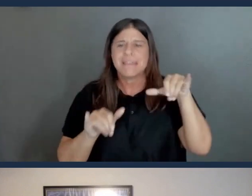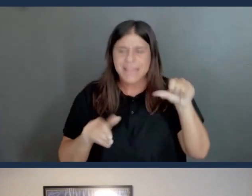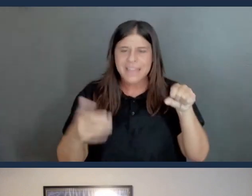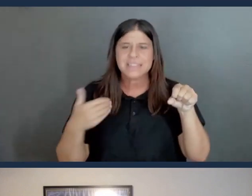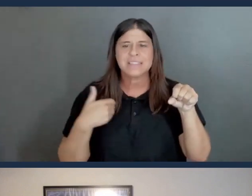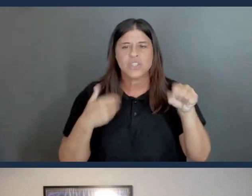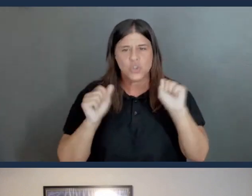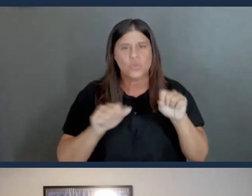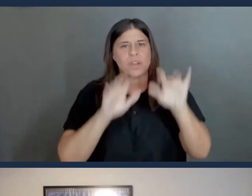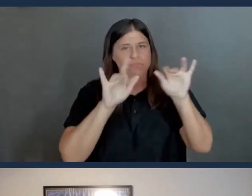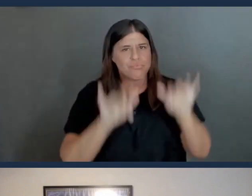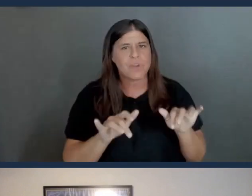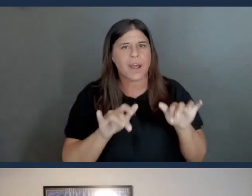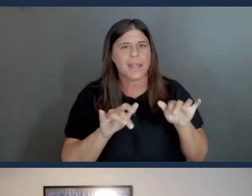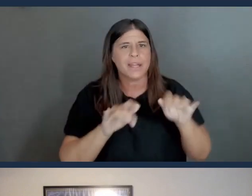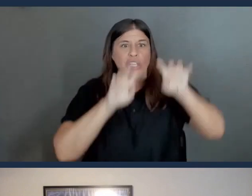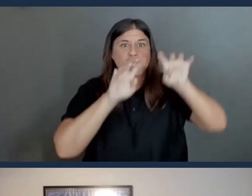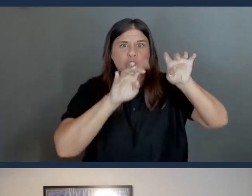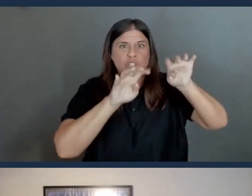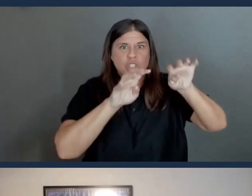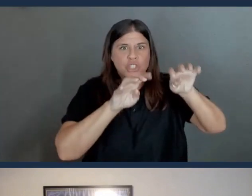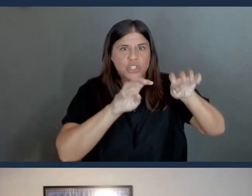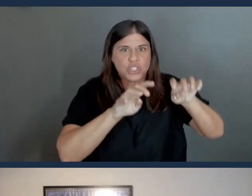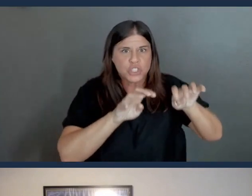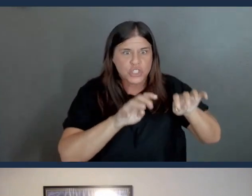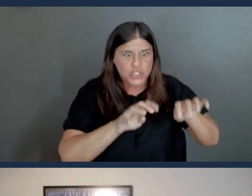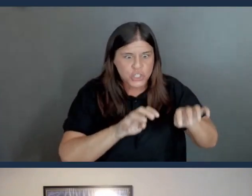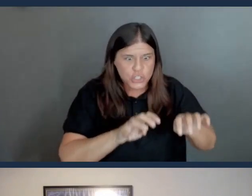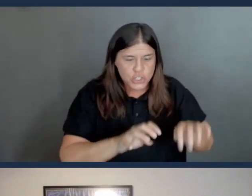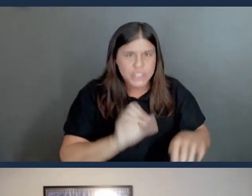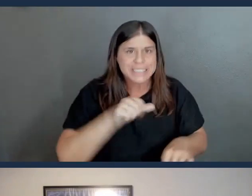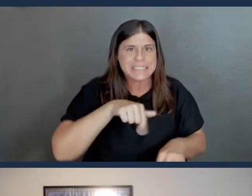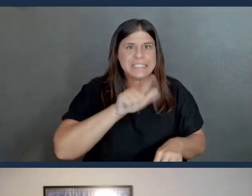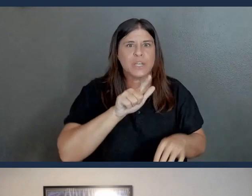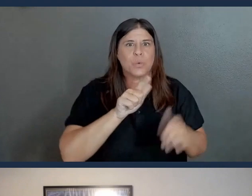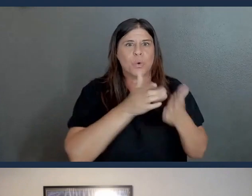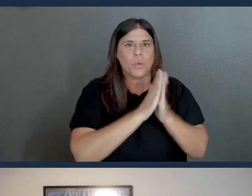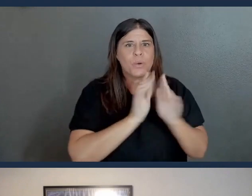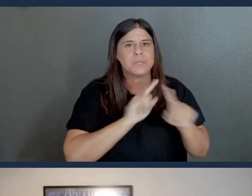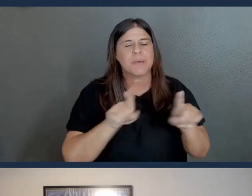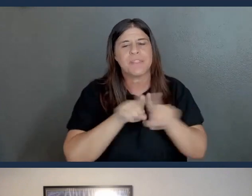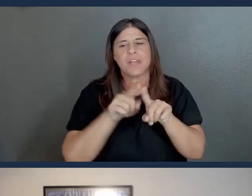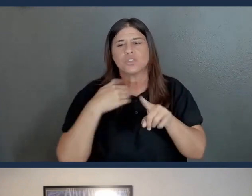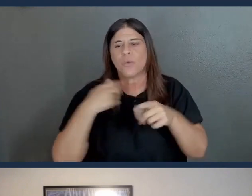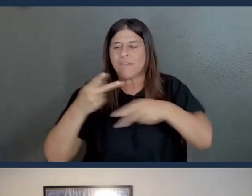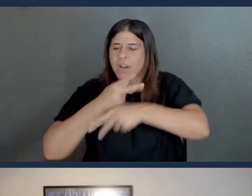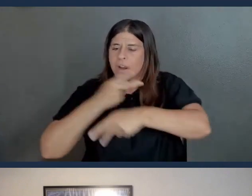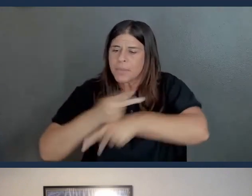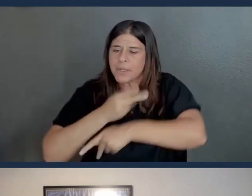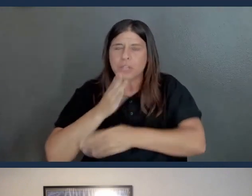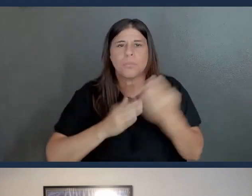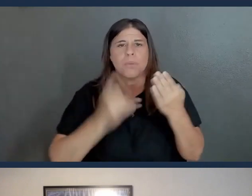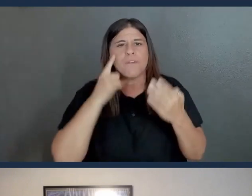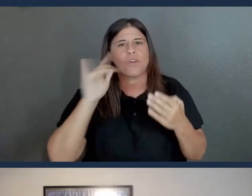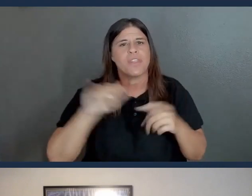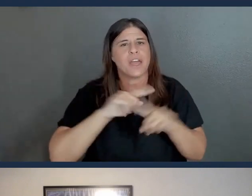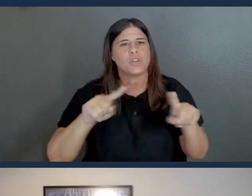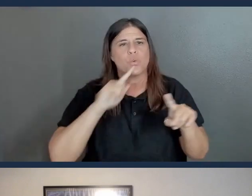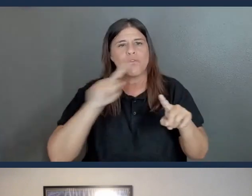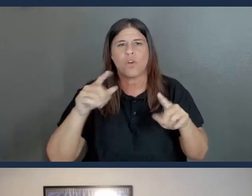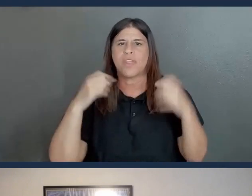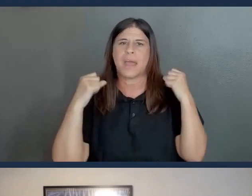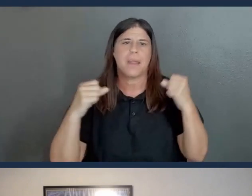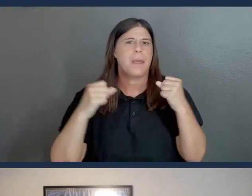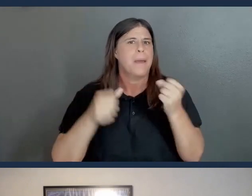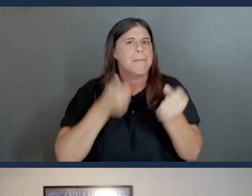can write long nested with recursive SQL queries, but there's also kind of a computational element in terms of just, upper bound and complexity.